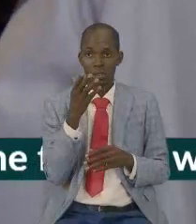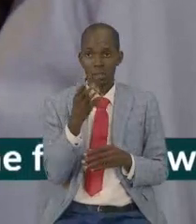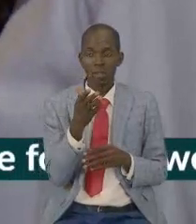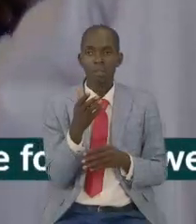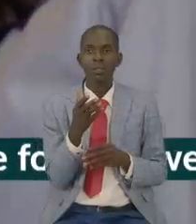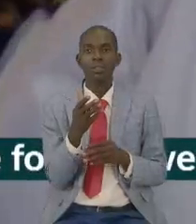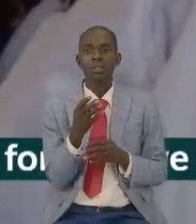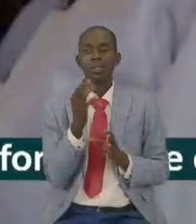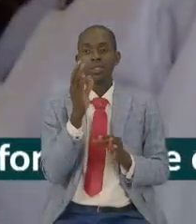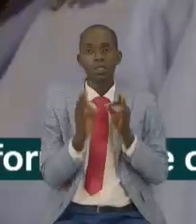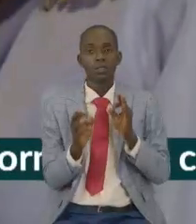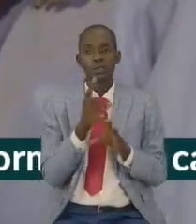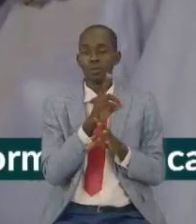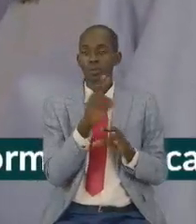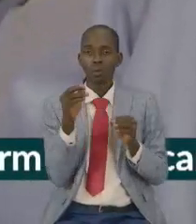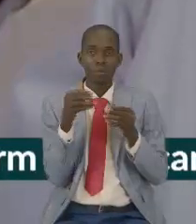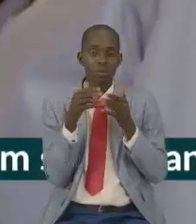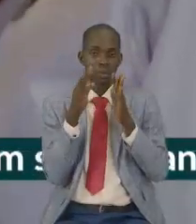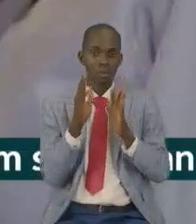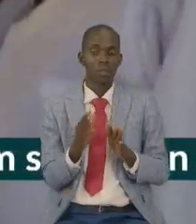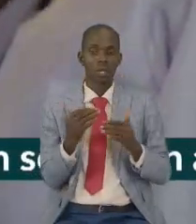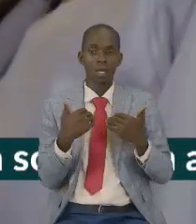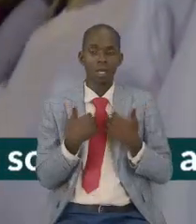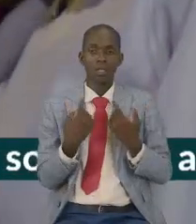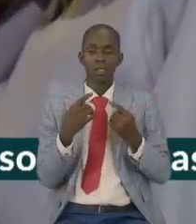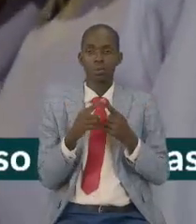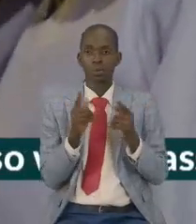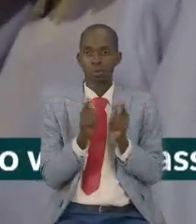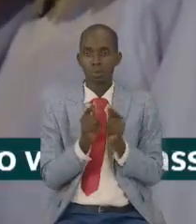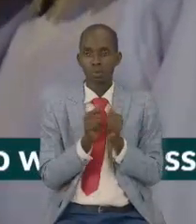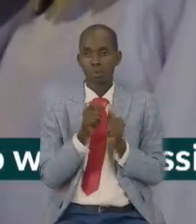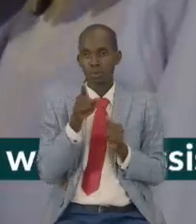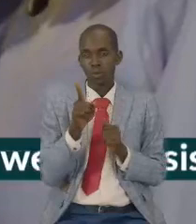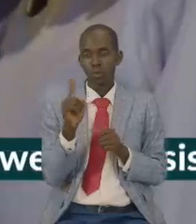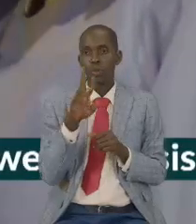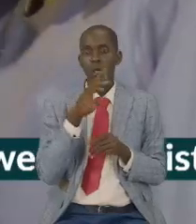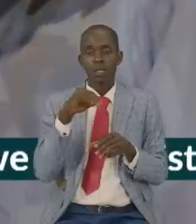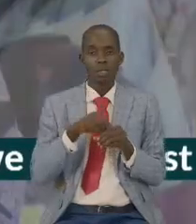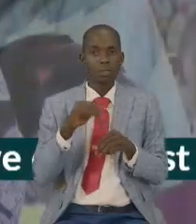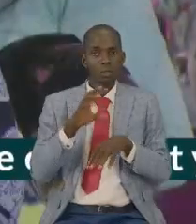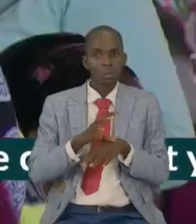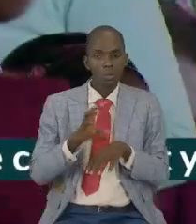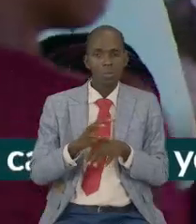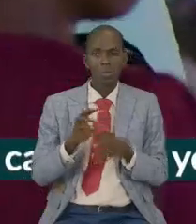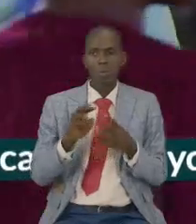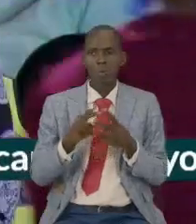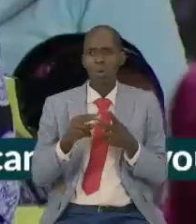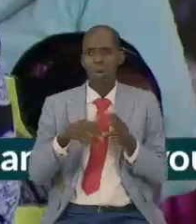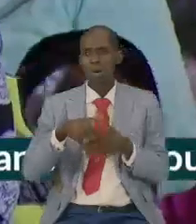outside the fence, left and right, quickly. Do the same thing, those outside the Afro